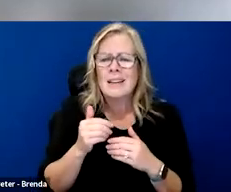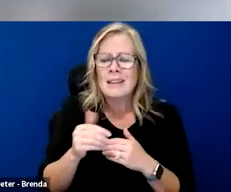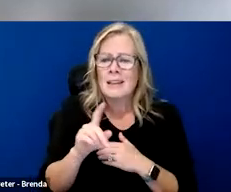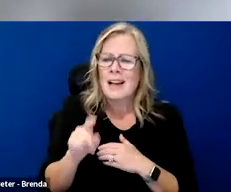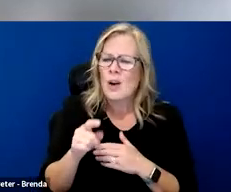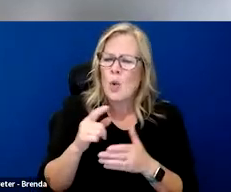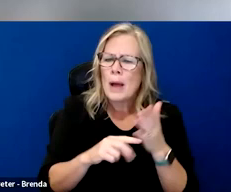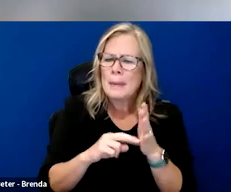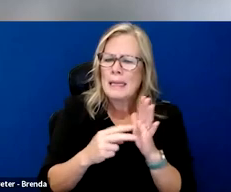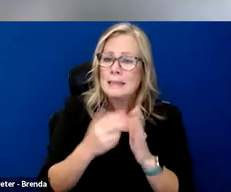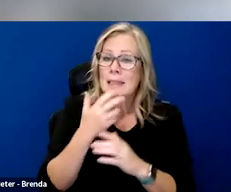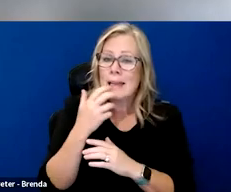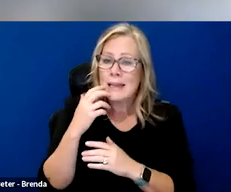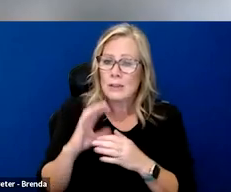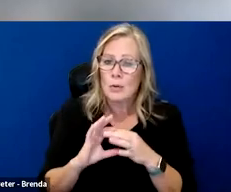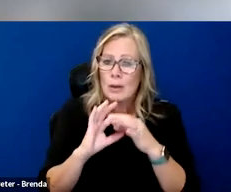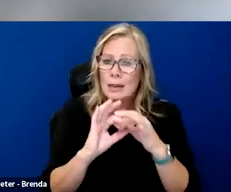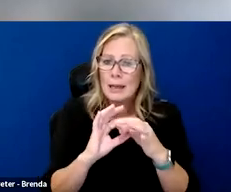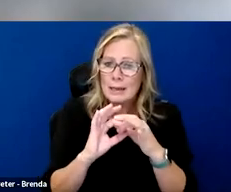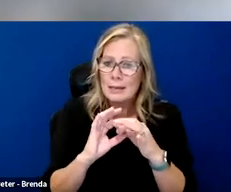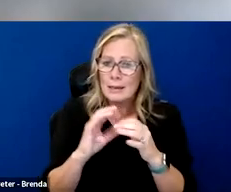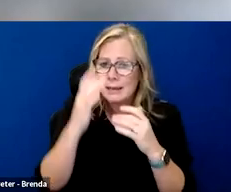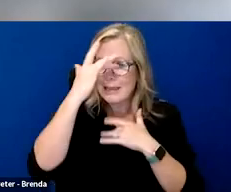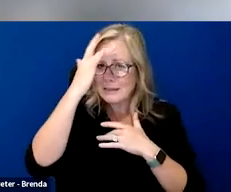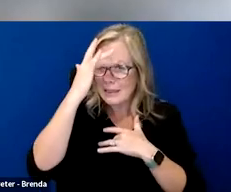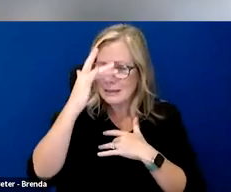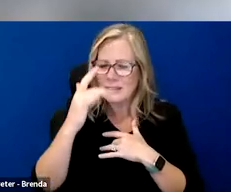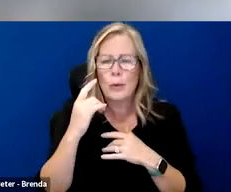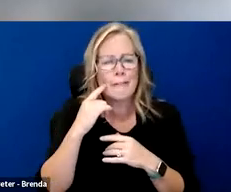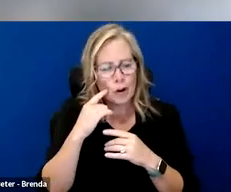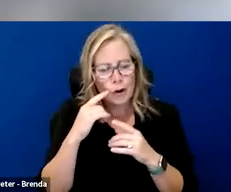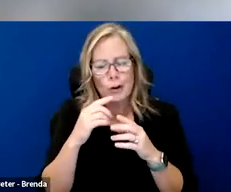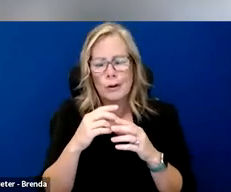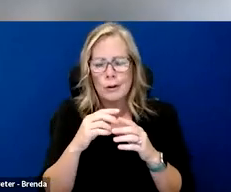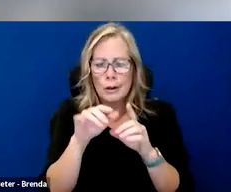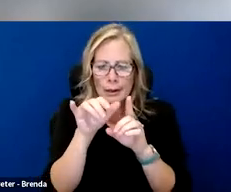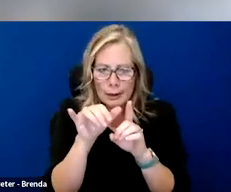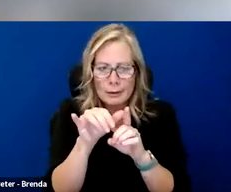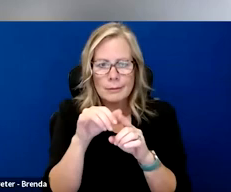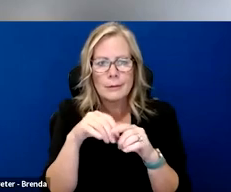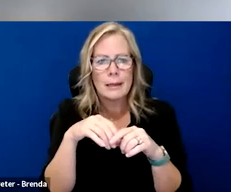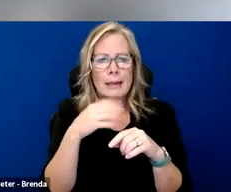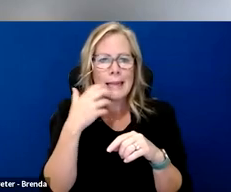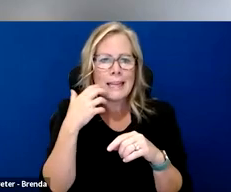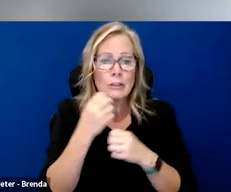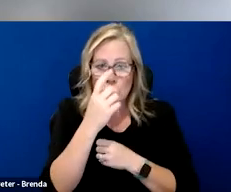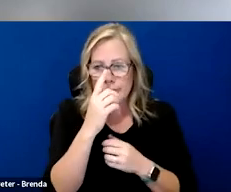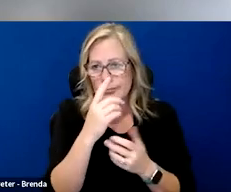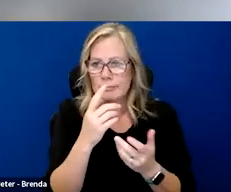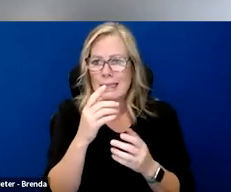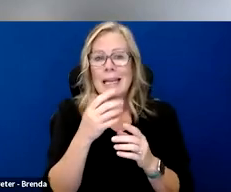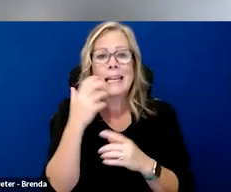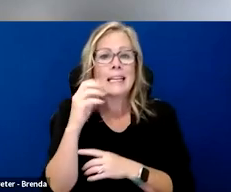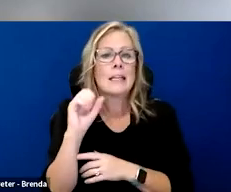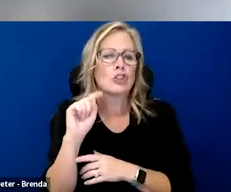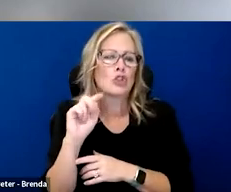illness? And again, we've heard different terms like heat exhaustion, heat stroke. What do these different terms